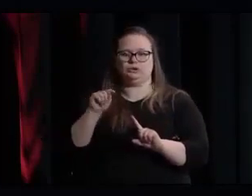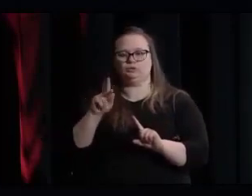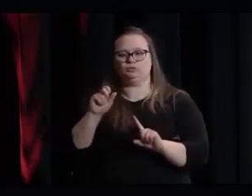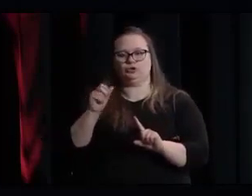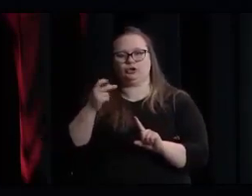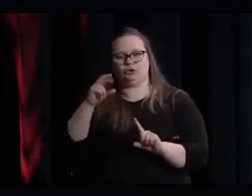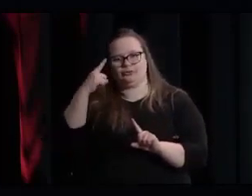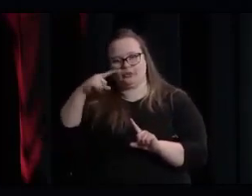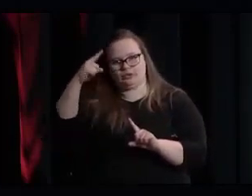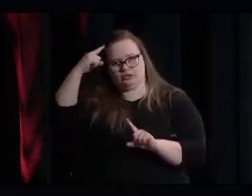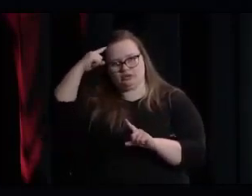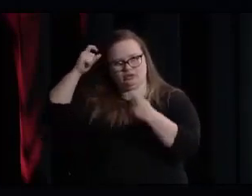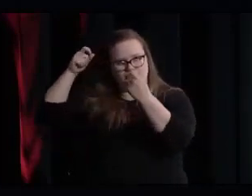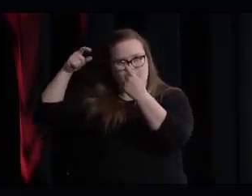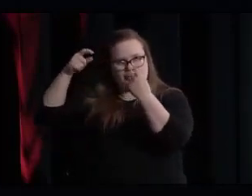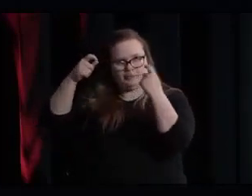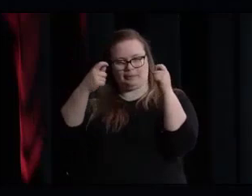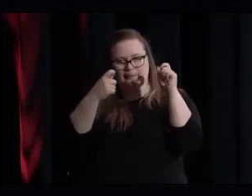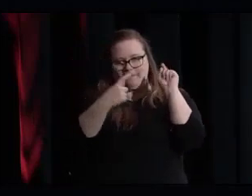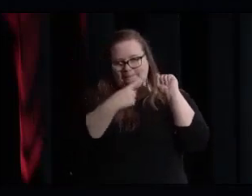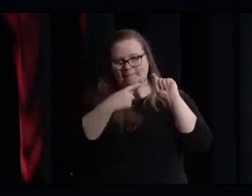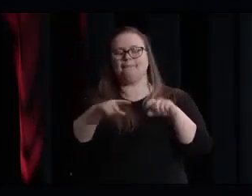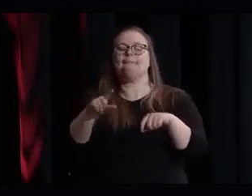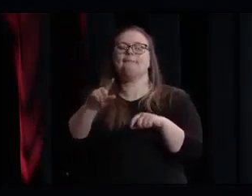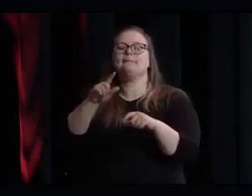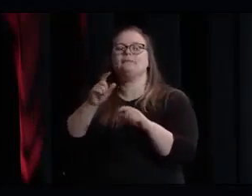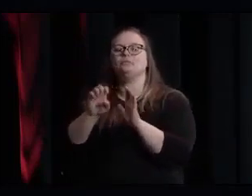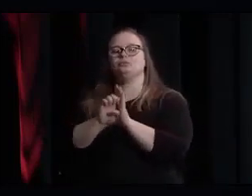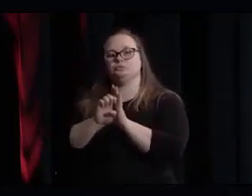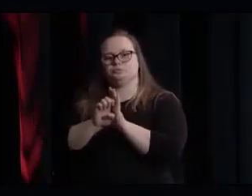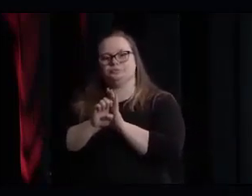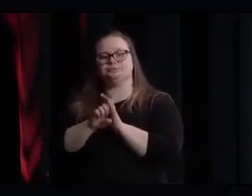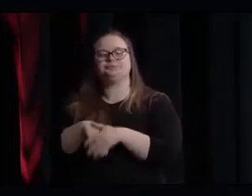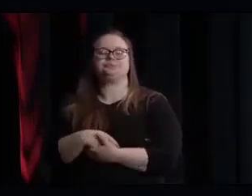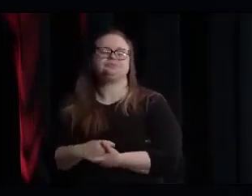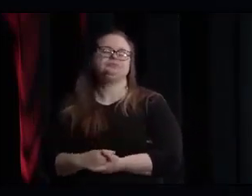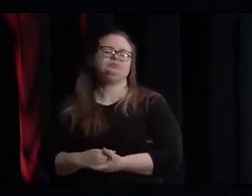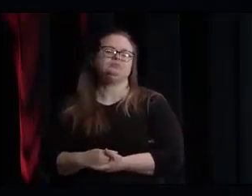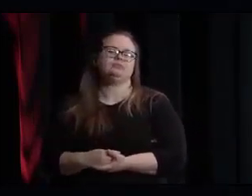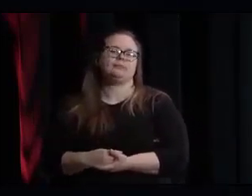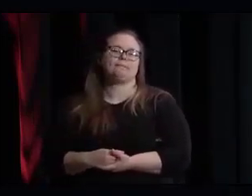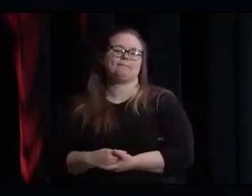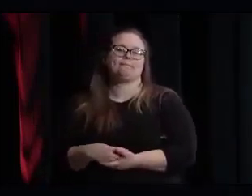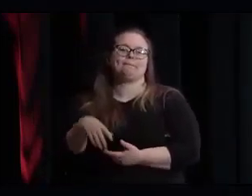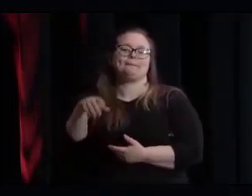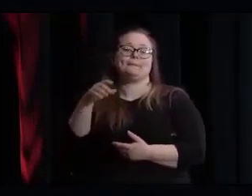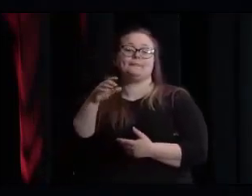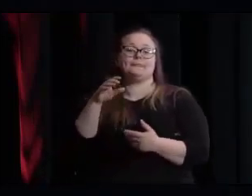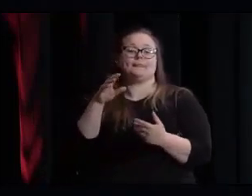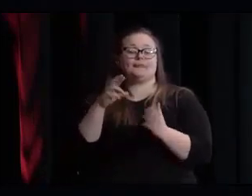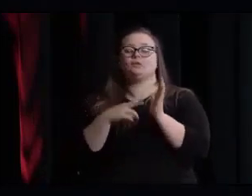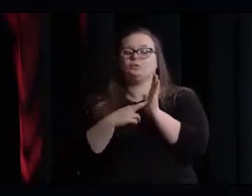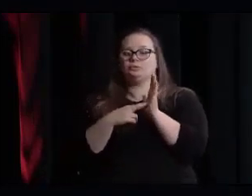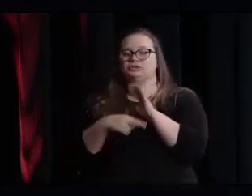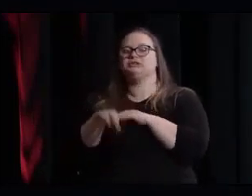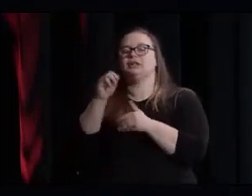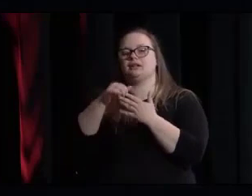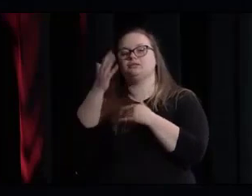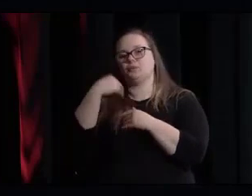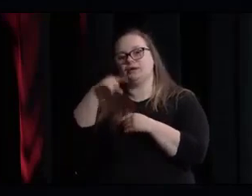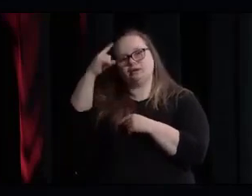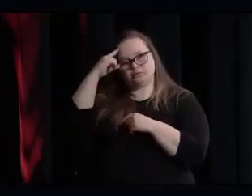those representations. And as a result, the brain relies on that in order to